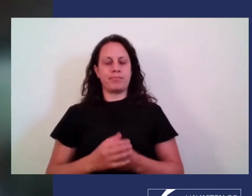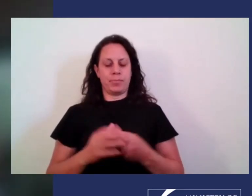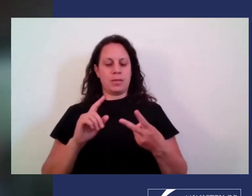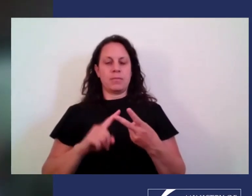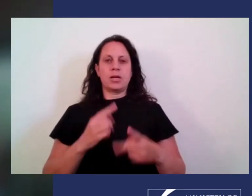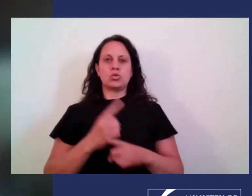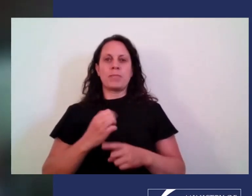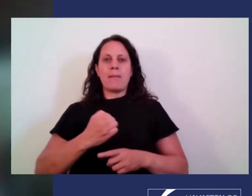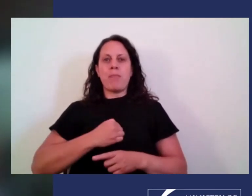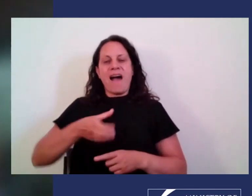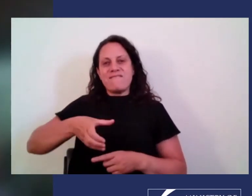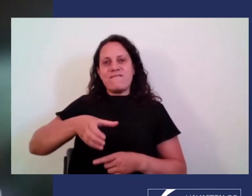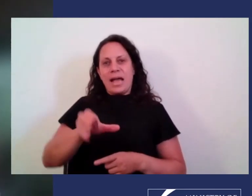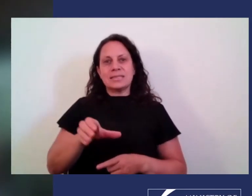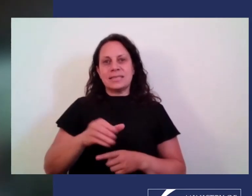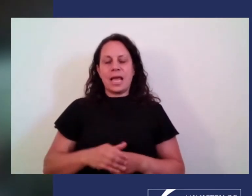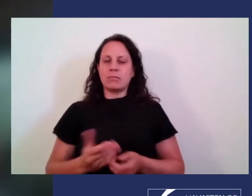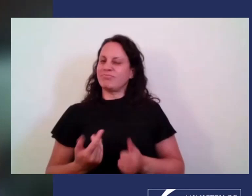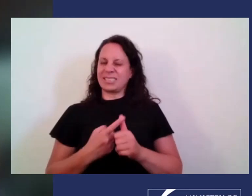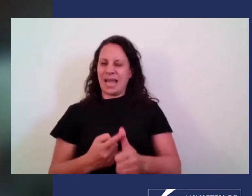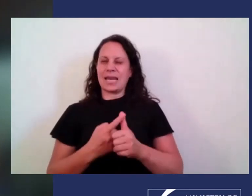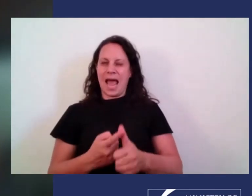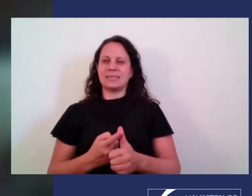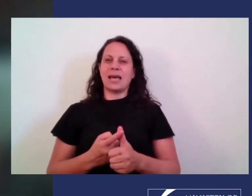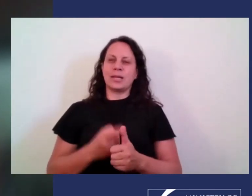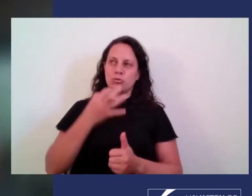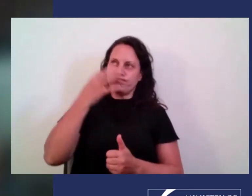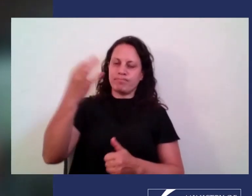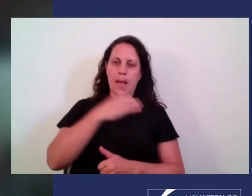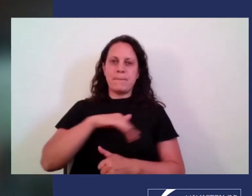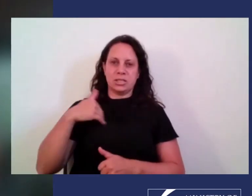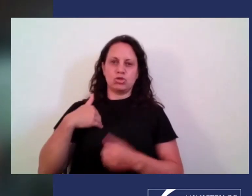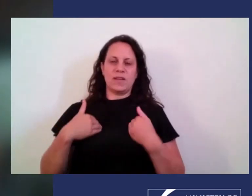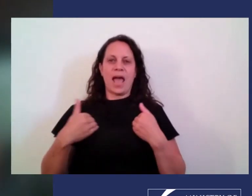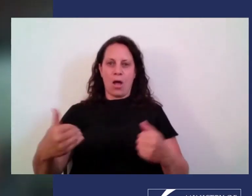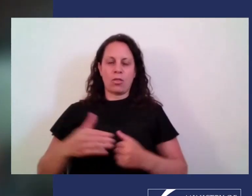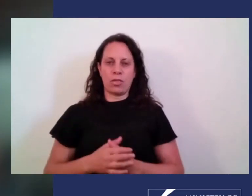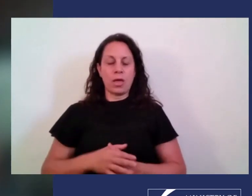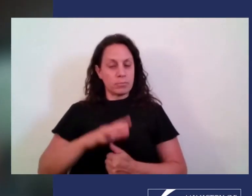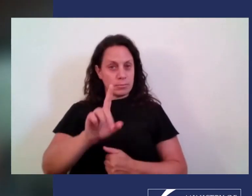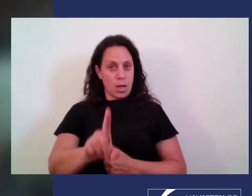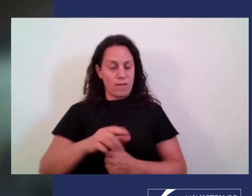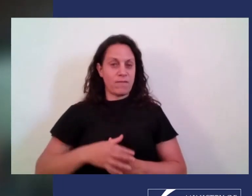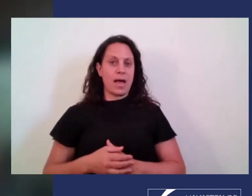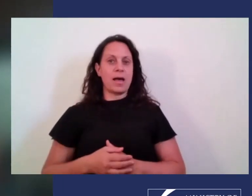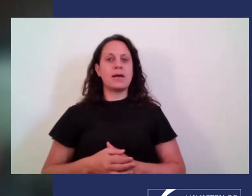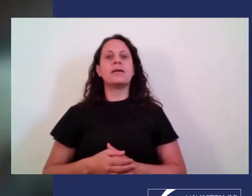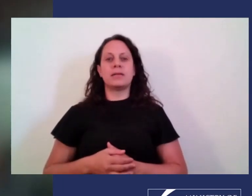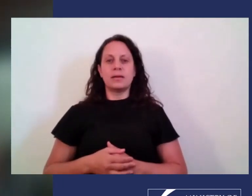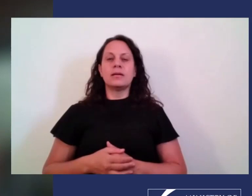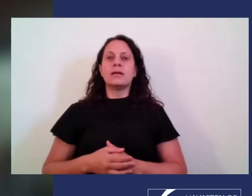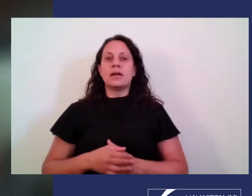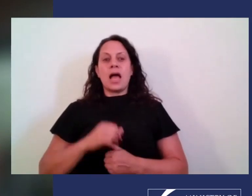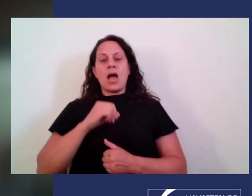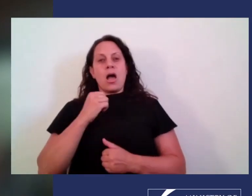That I guess is a ministry question, but that said, children's vaccination status will be uploaded